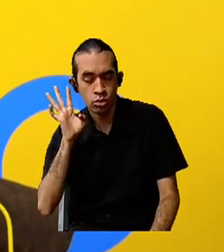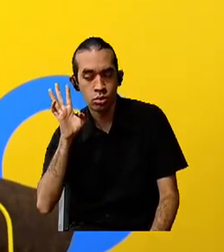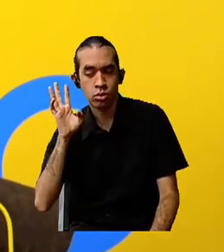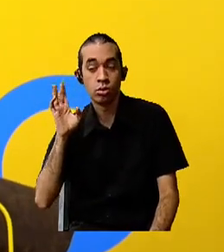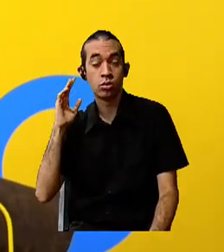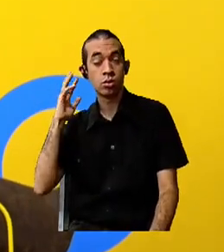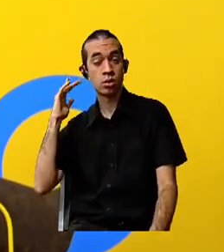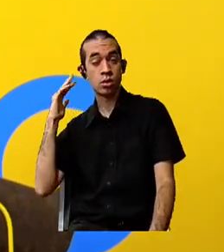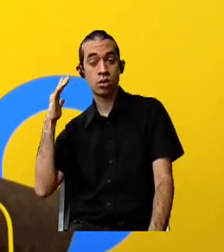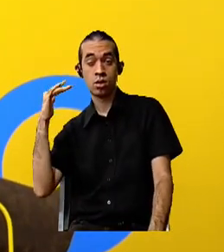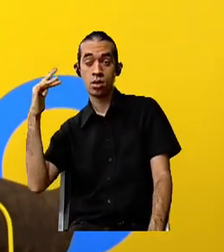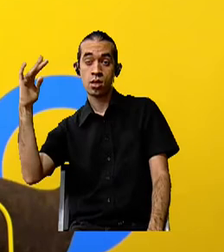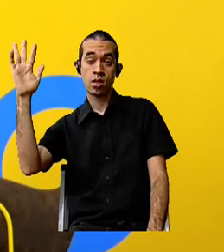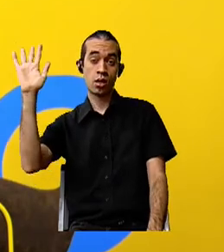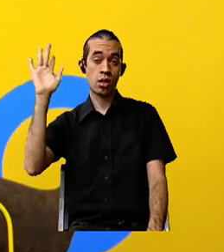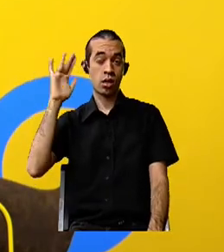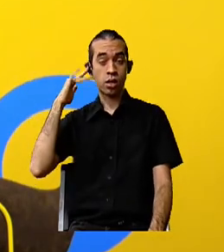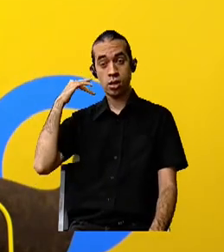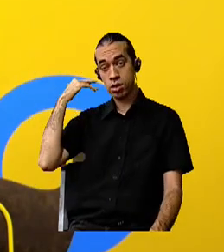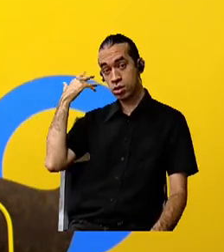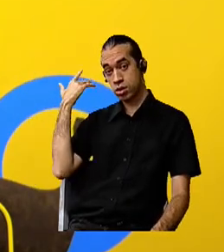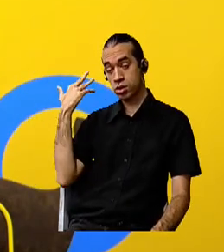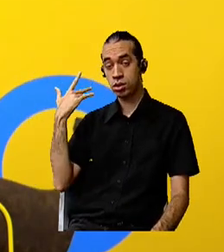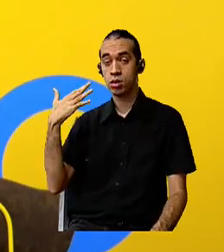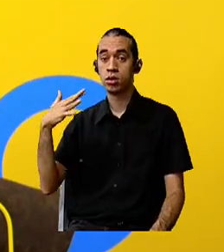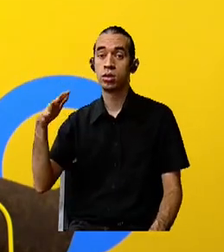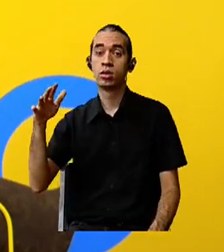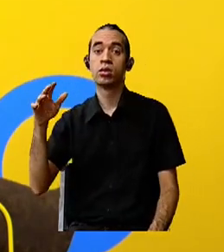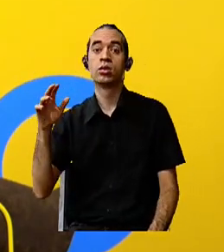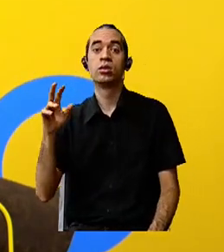Oh, we have a presentation about two